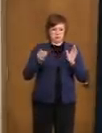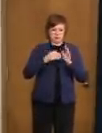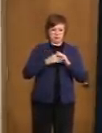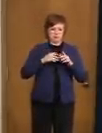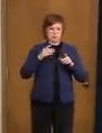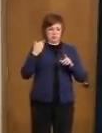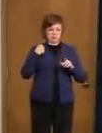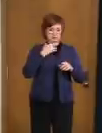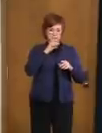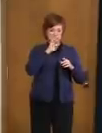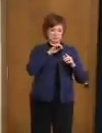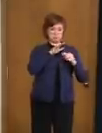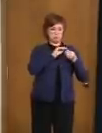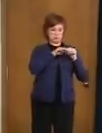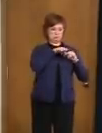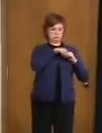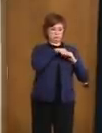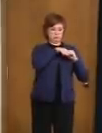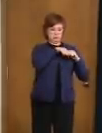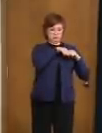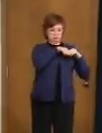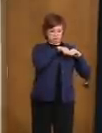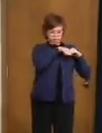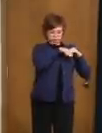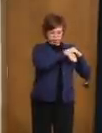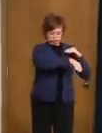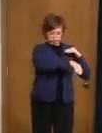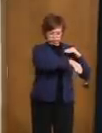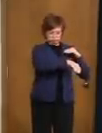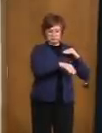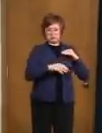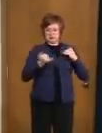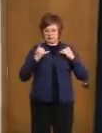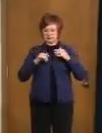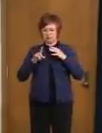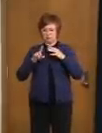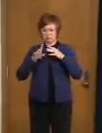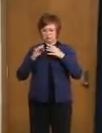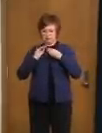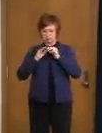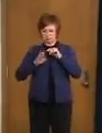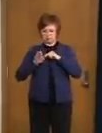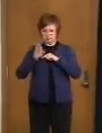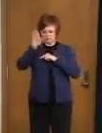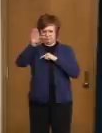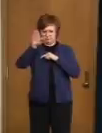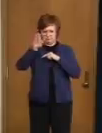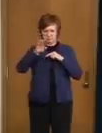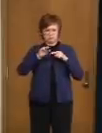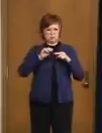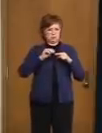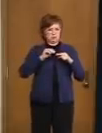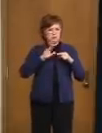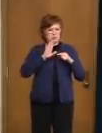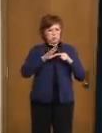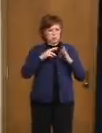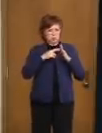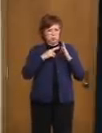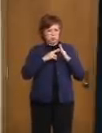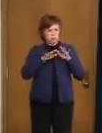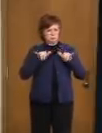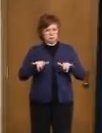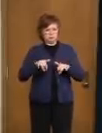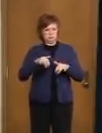December, you were still saying we're still plateauing pretty high. Why not bring in further measures to see that drop